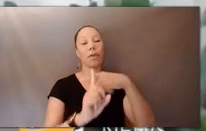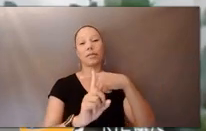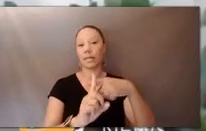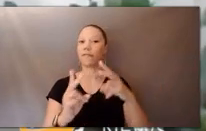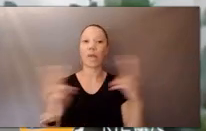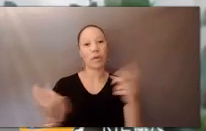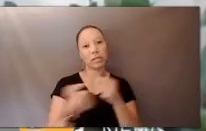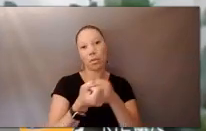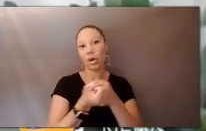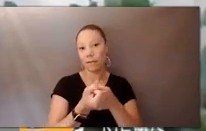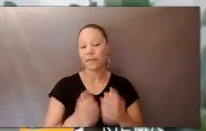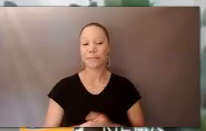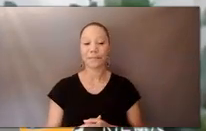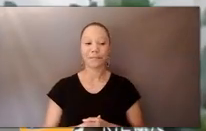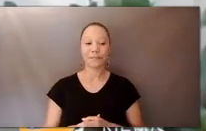very supportive.